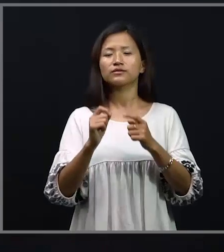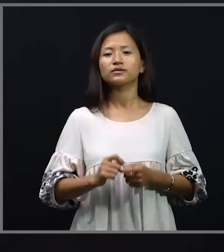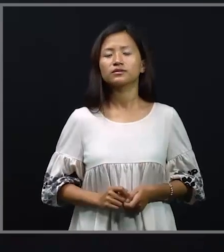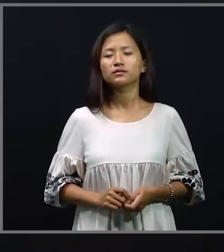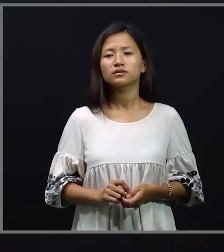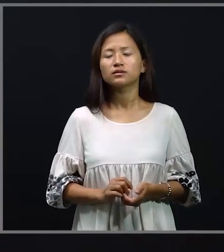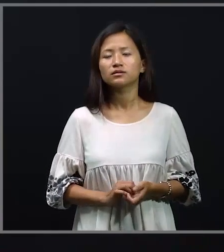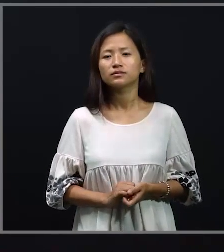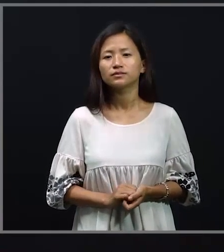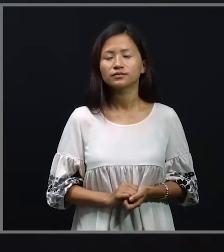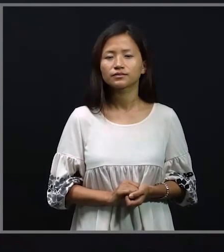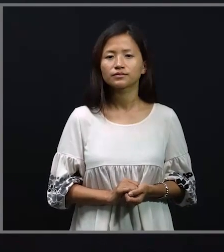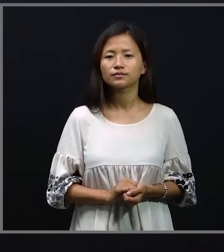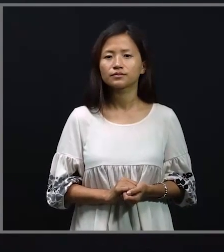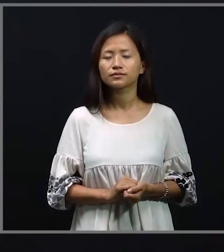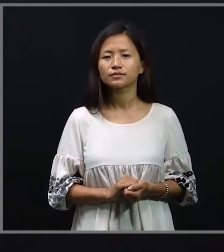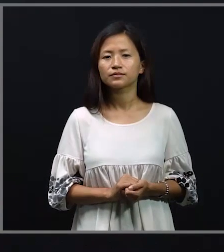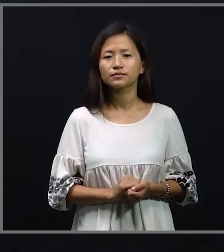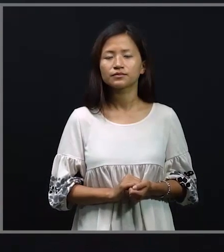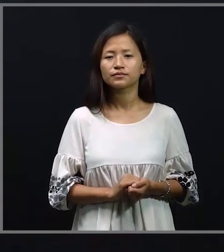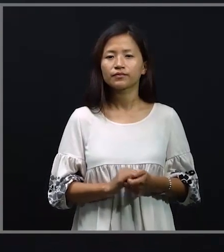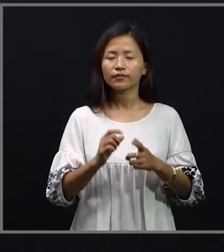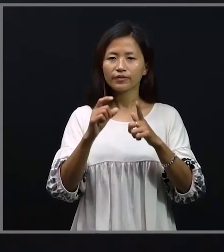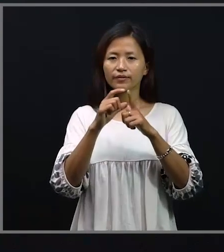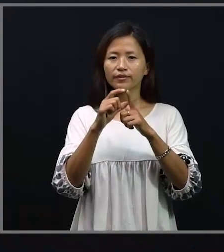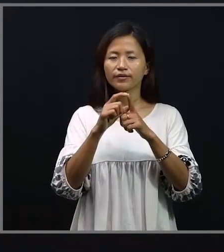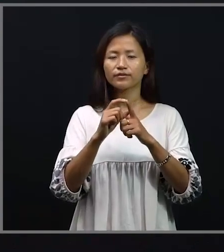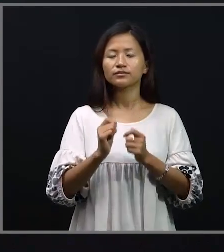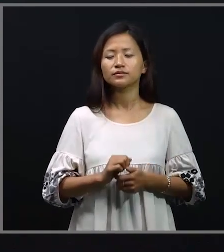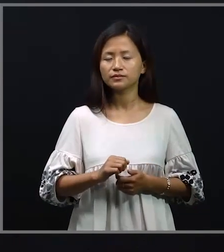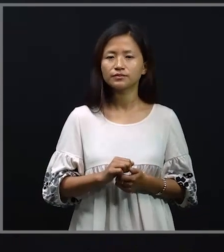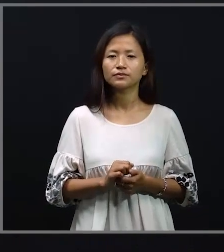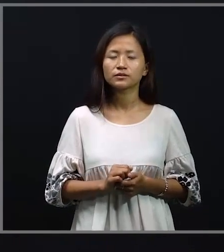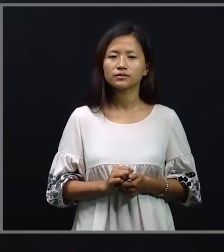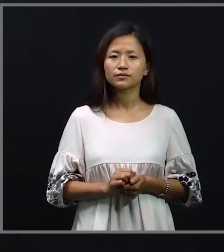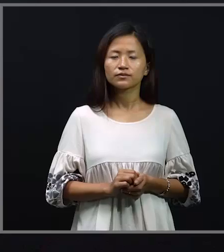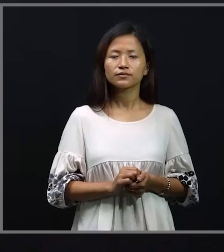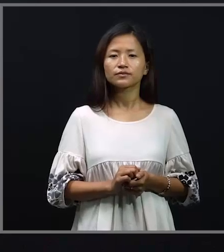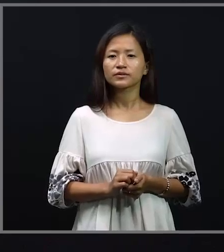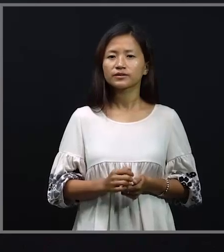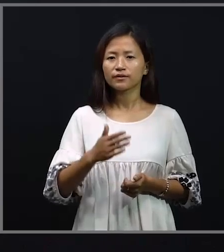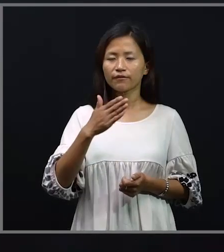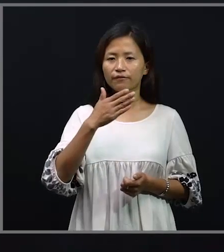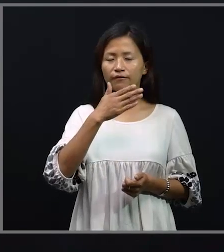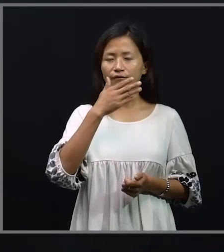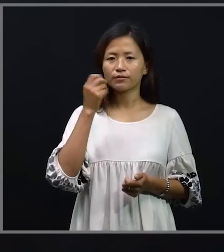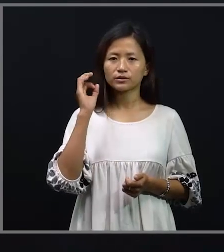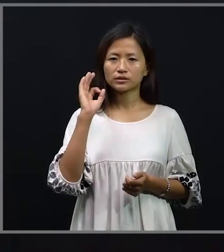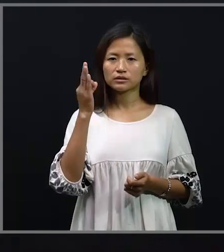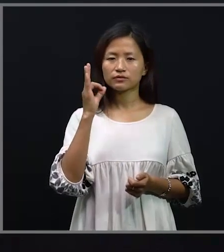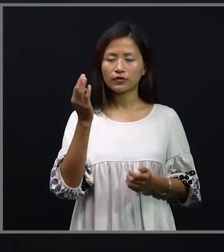he's the man behind this. David Easton, in his famous book, The Political